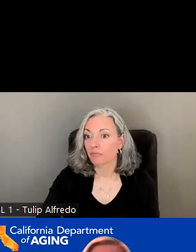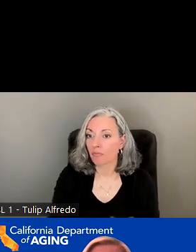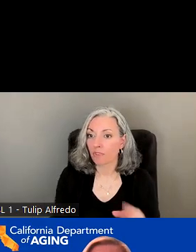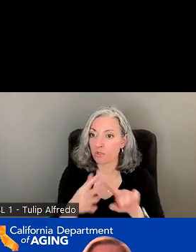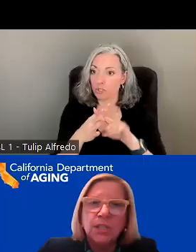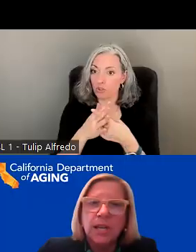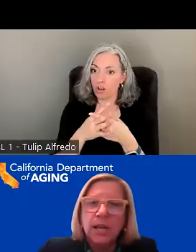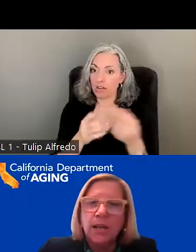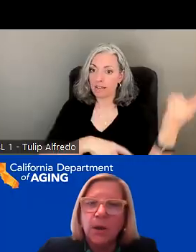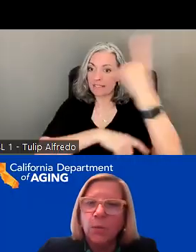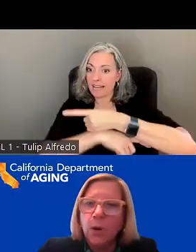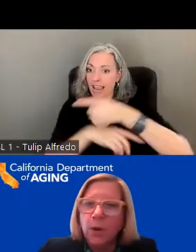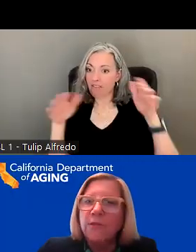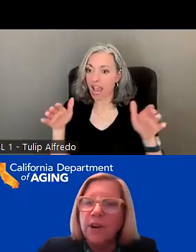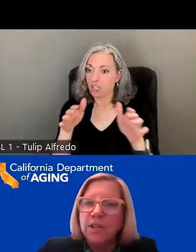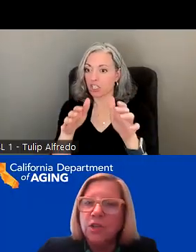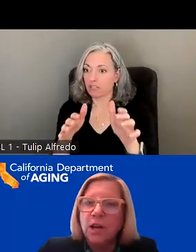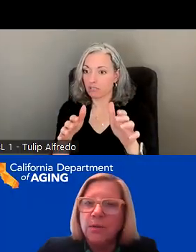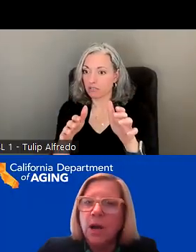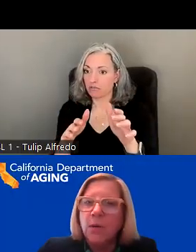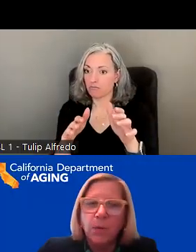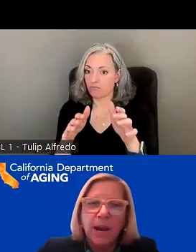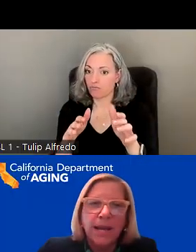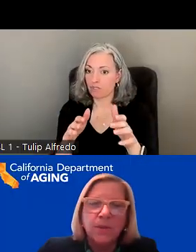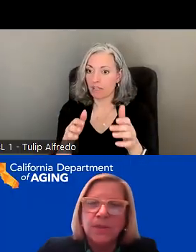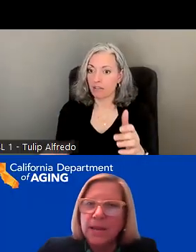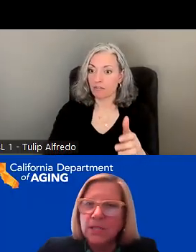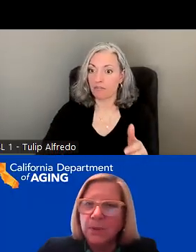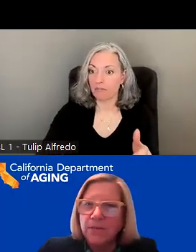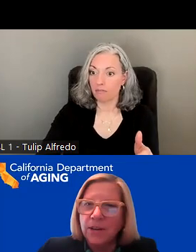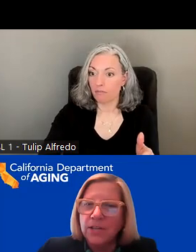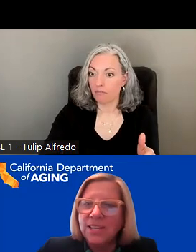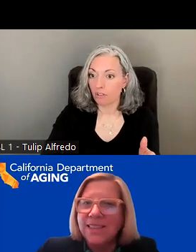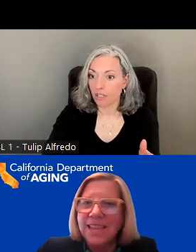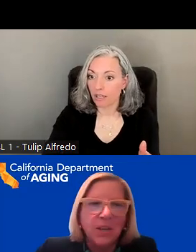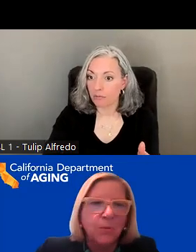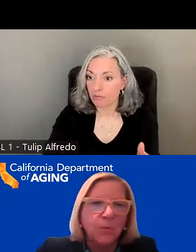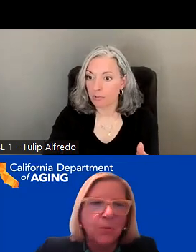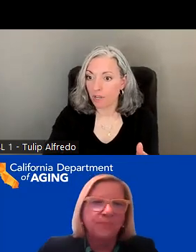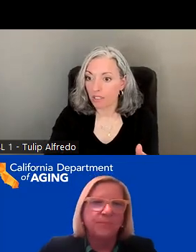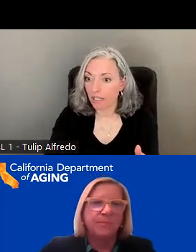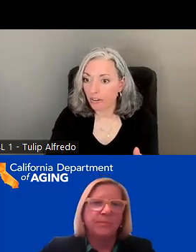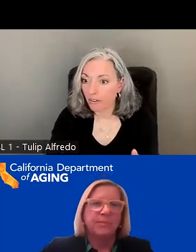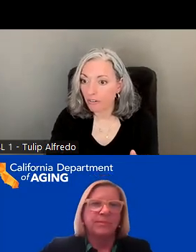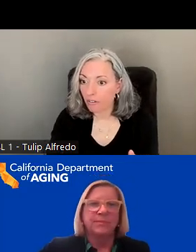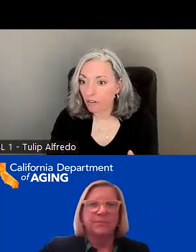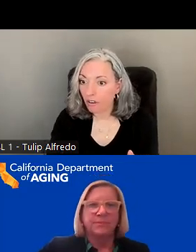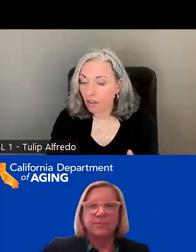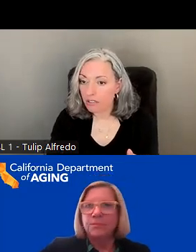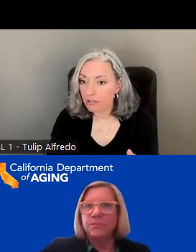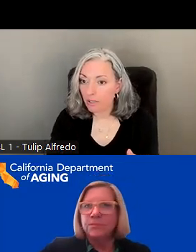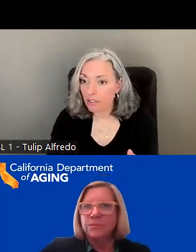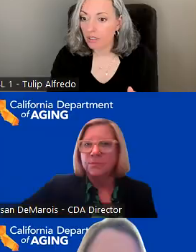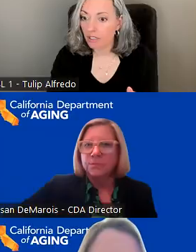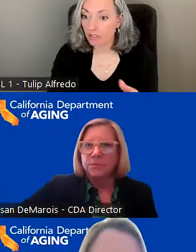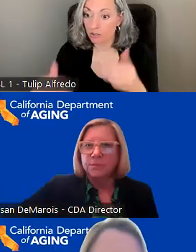of action, just a refresher on where we're headed with the master plan for aging. Thank you. Great. Thank you,